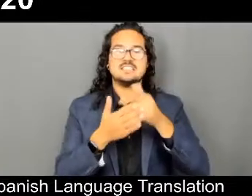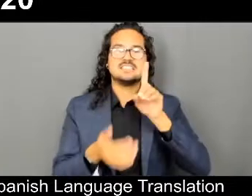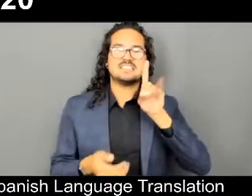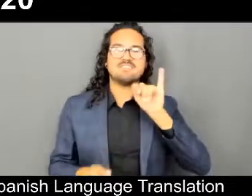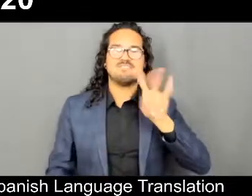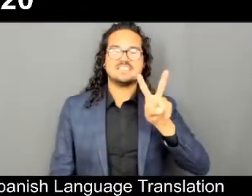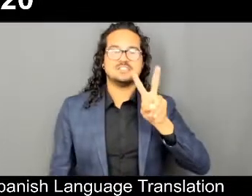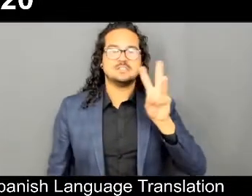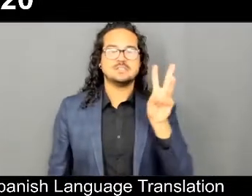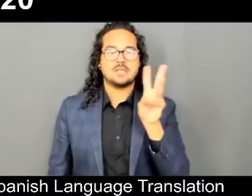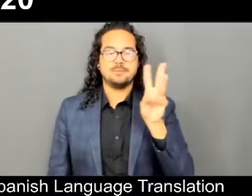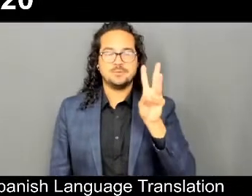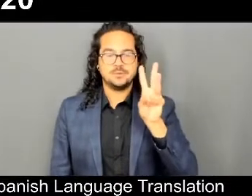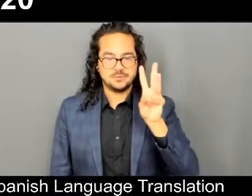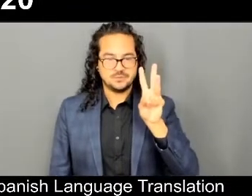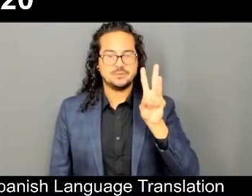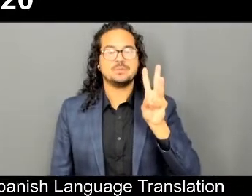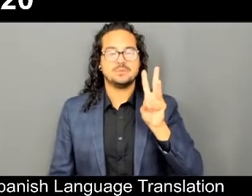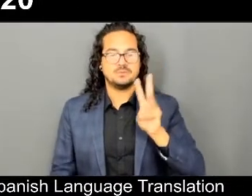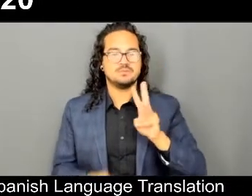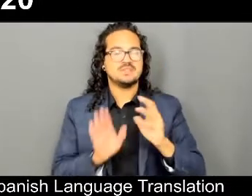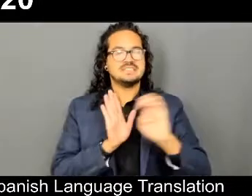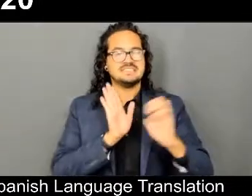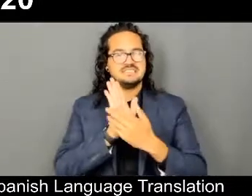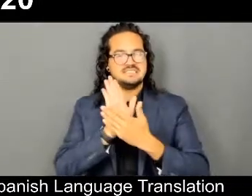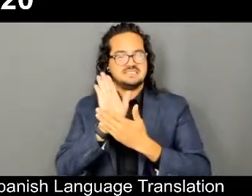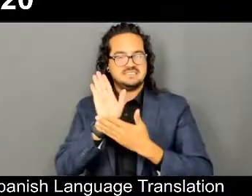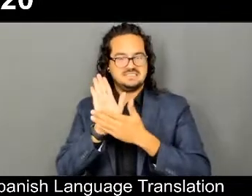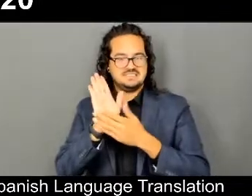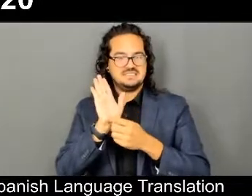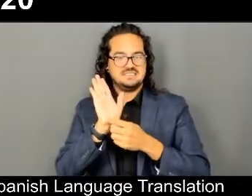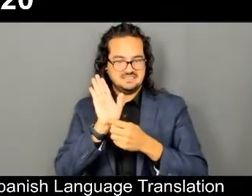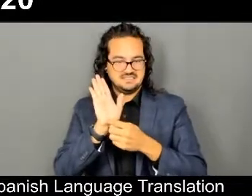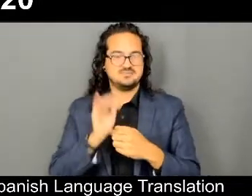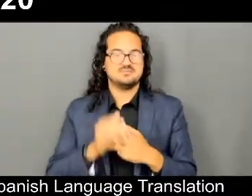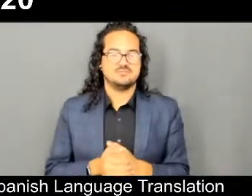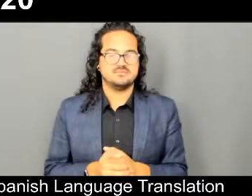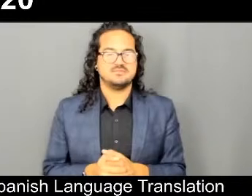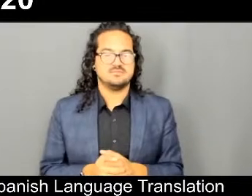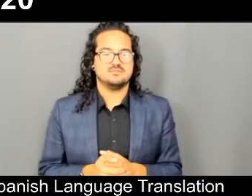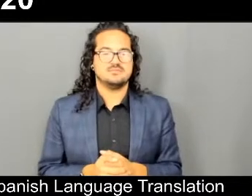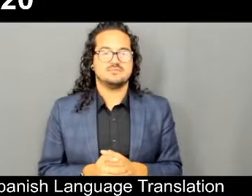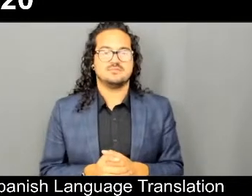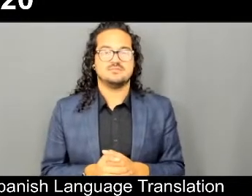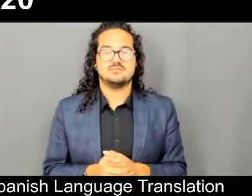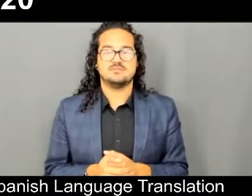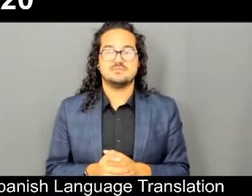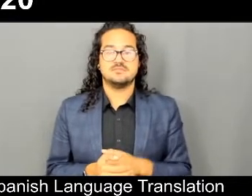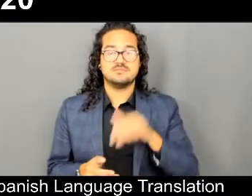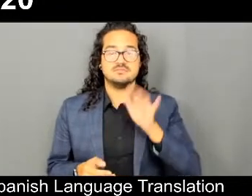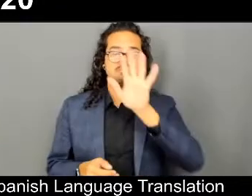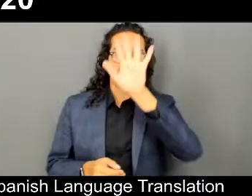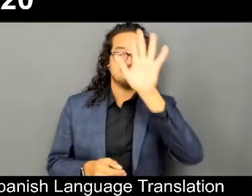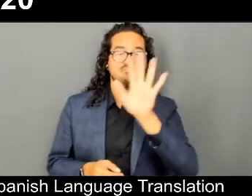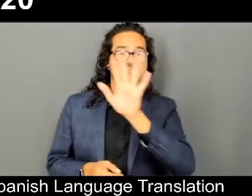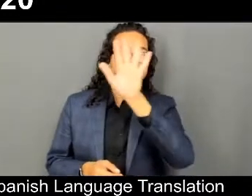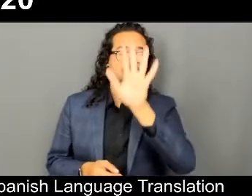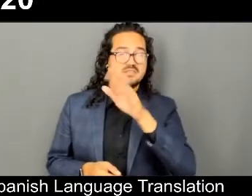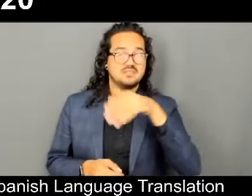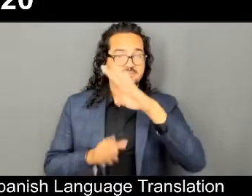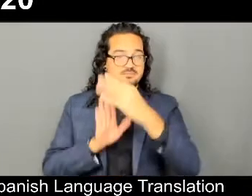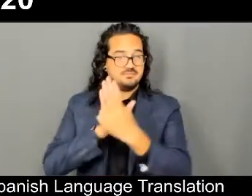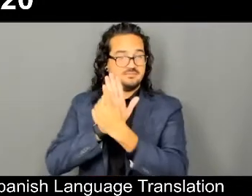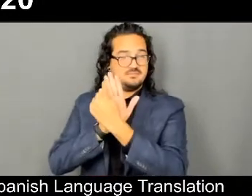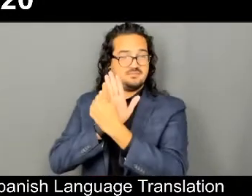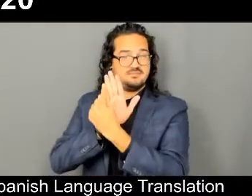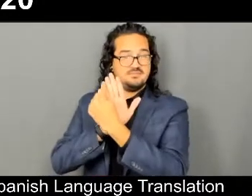The containment overall in this incident, this piece down here, we're going to move back over that Division Zulu west side of the